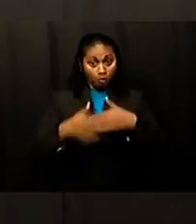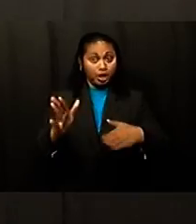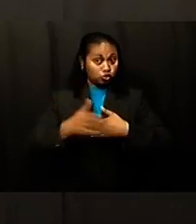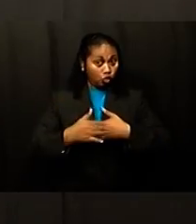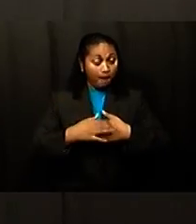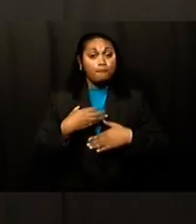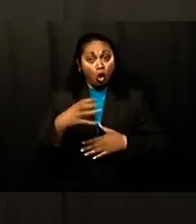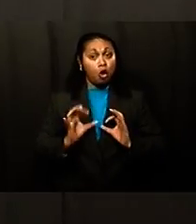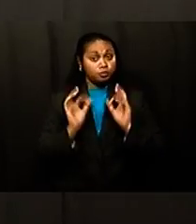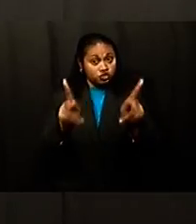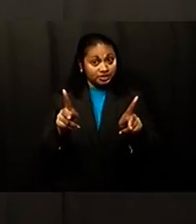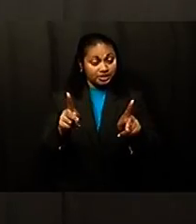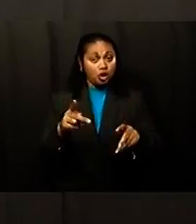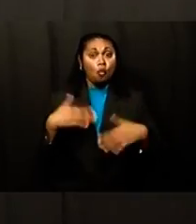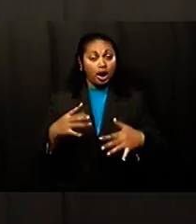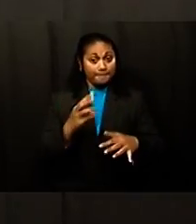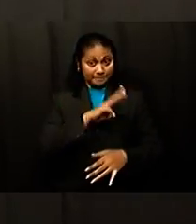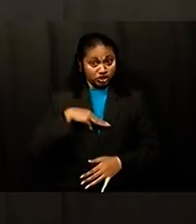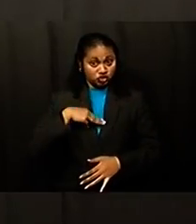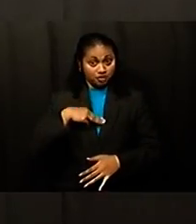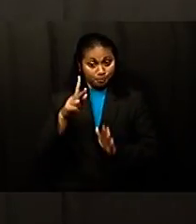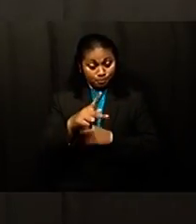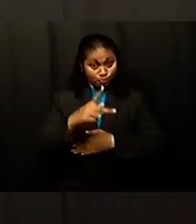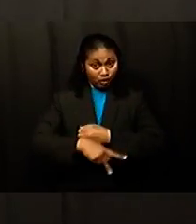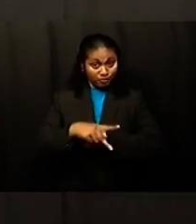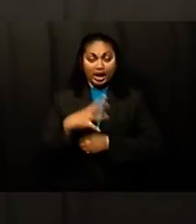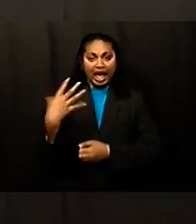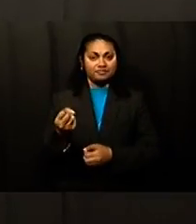to more opportunities, and the Ministry of Primary Industries holds a